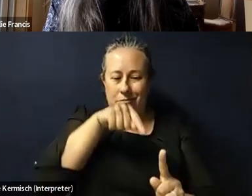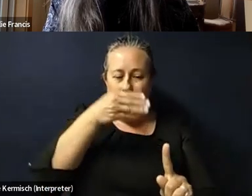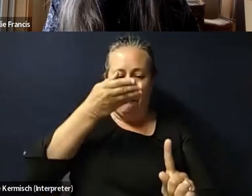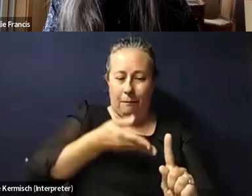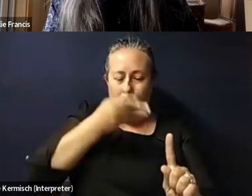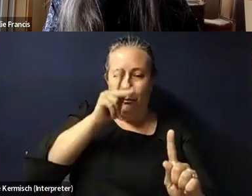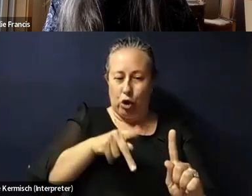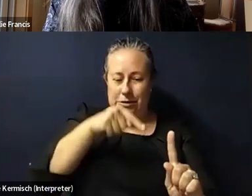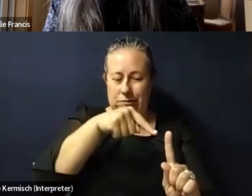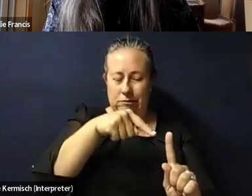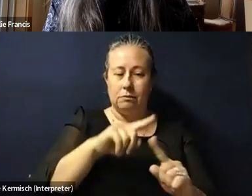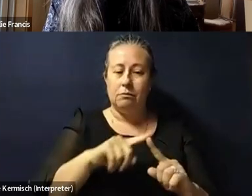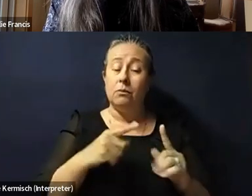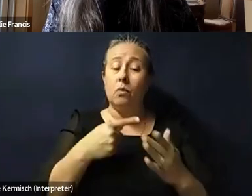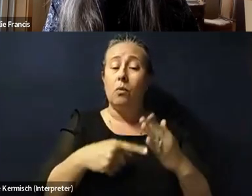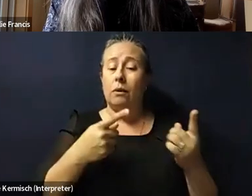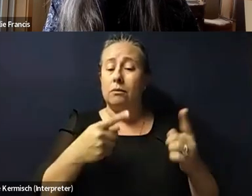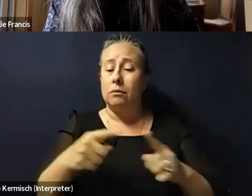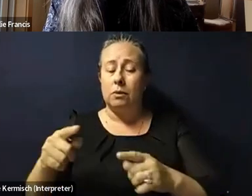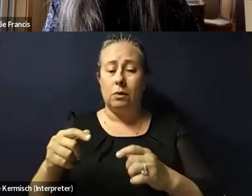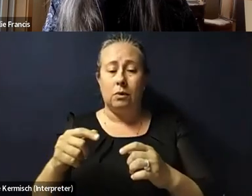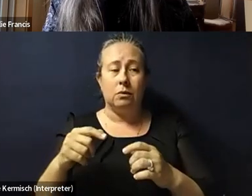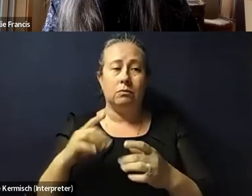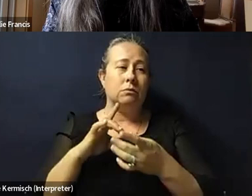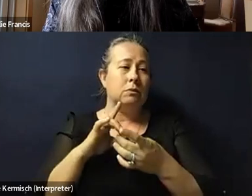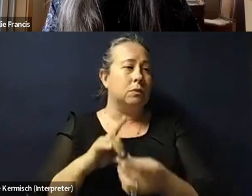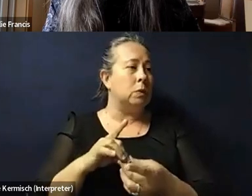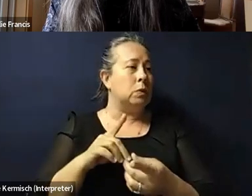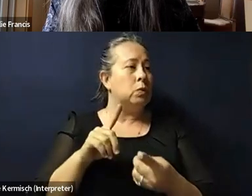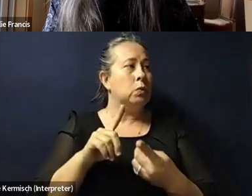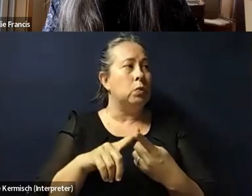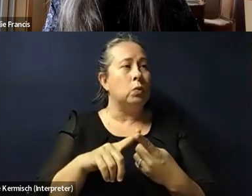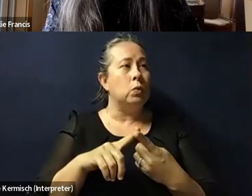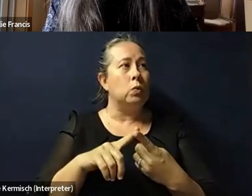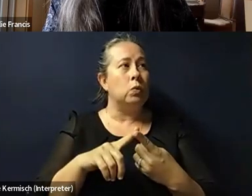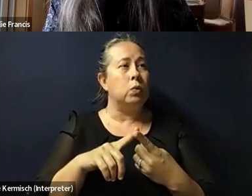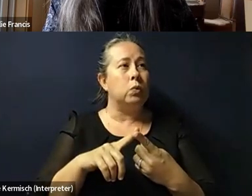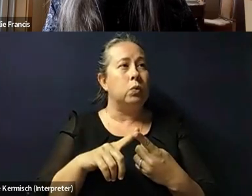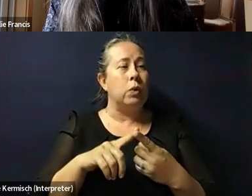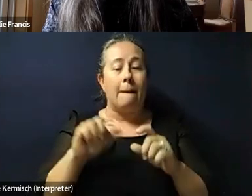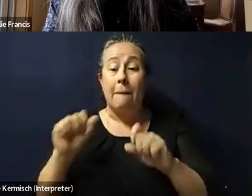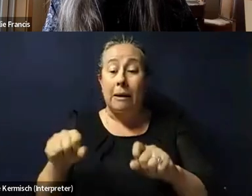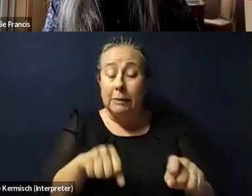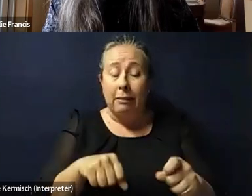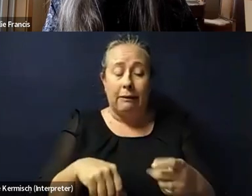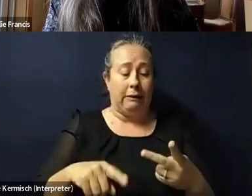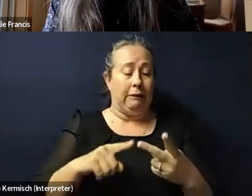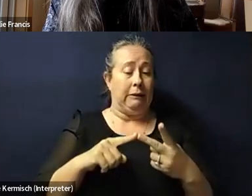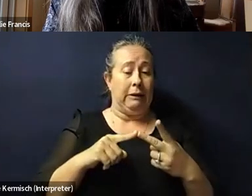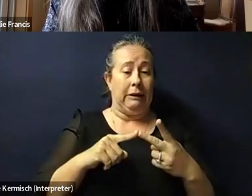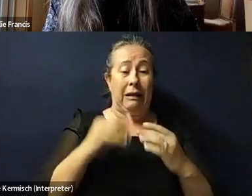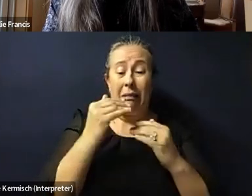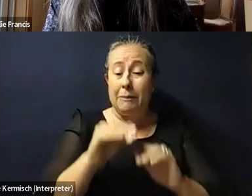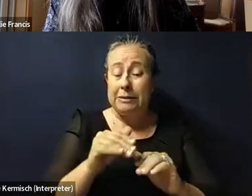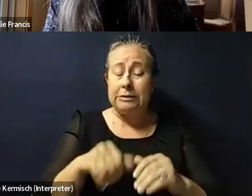what's going on with respect to the possibilities and limits and need for